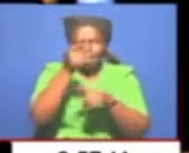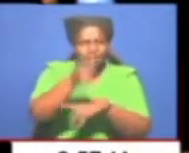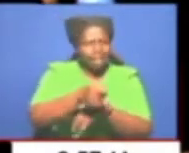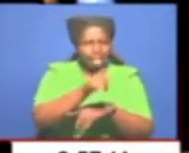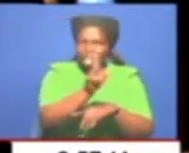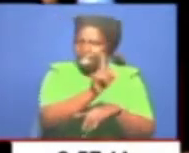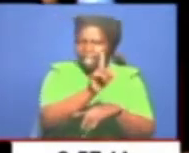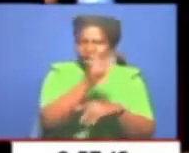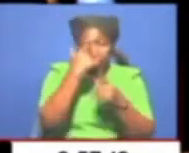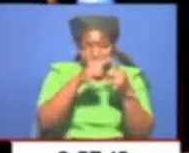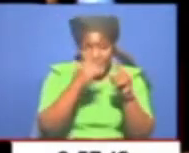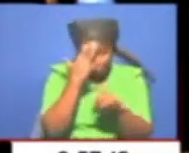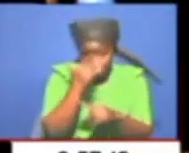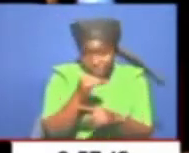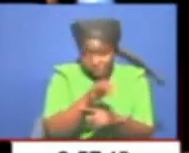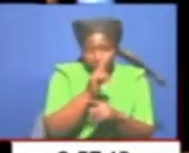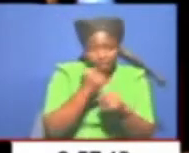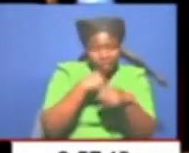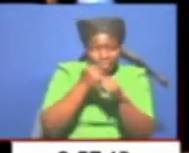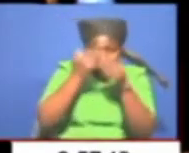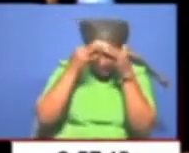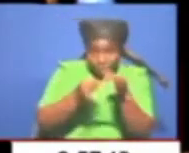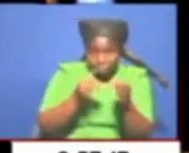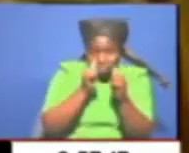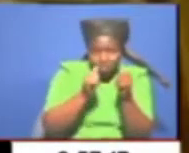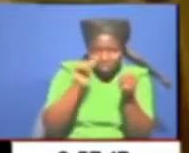up to a determination that messed up the president's plans.